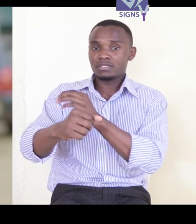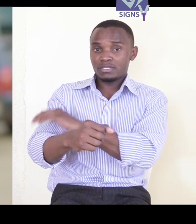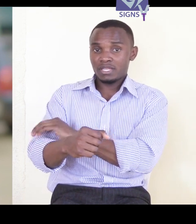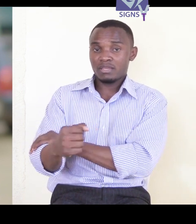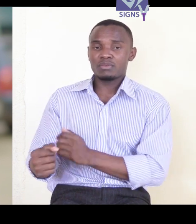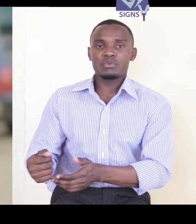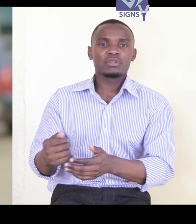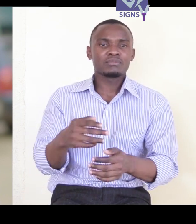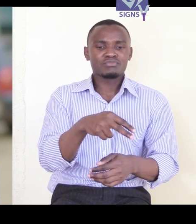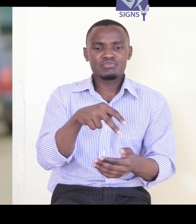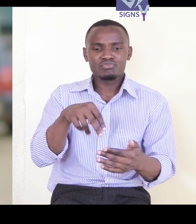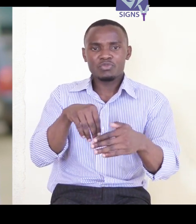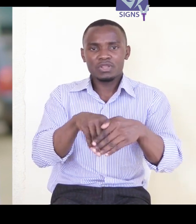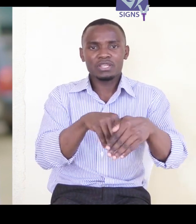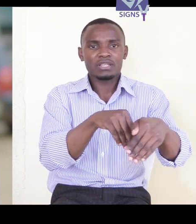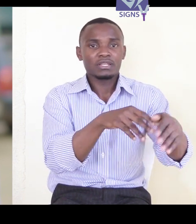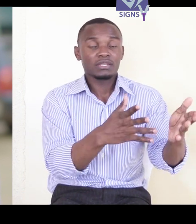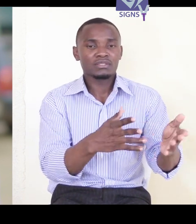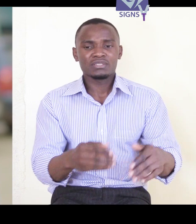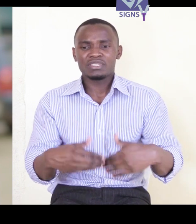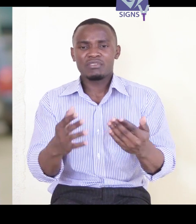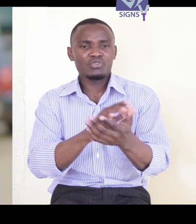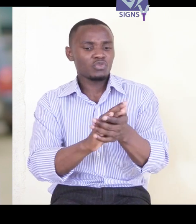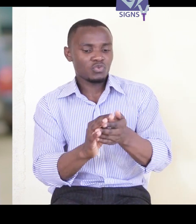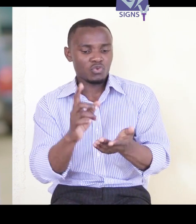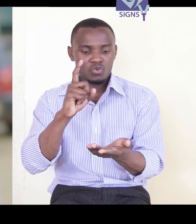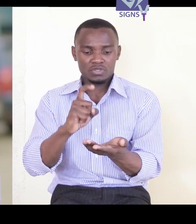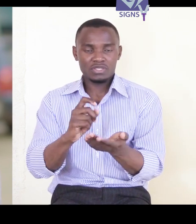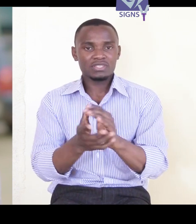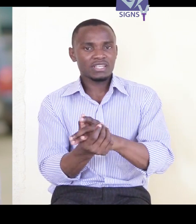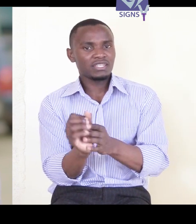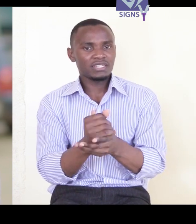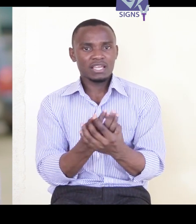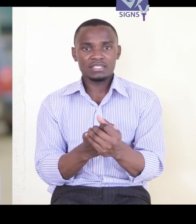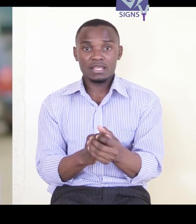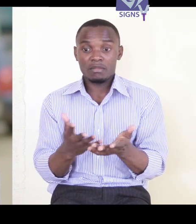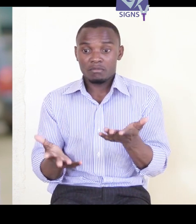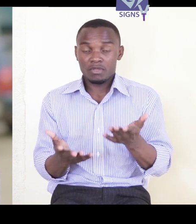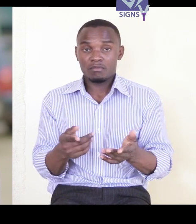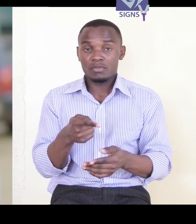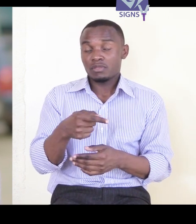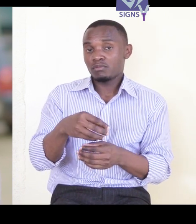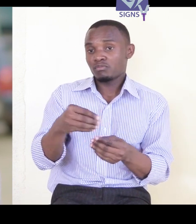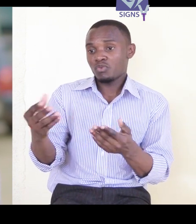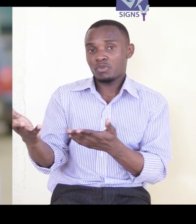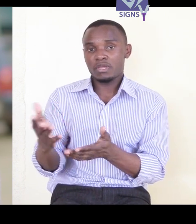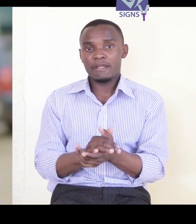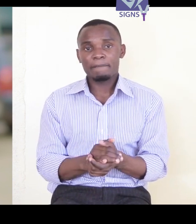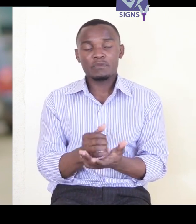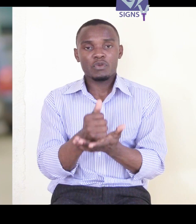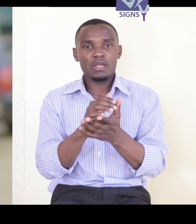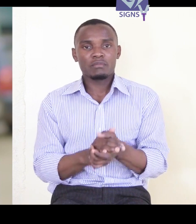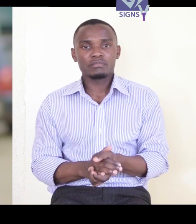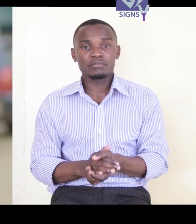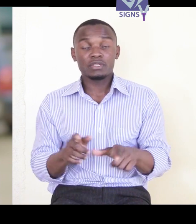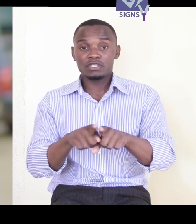they will take you to where the hand washing point is. They give you the sanitizer. Then they guide you to the counter where you want to go if you